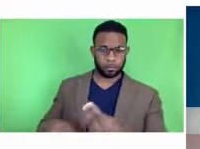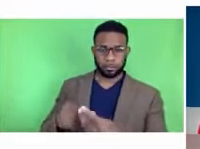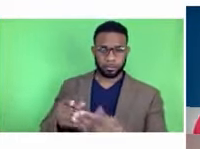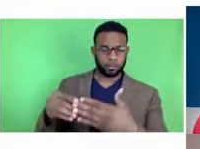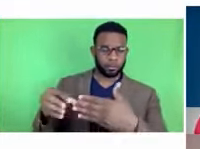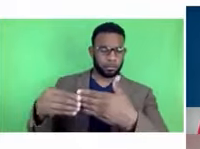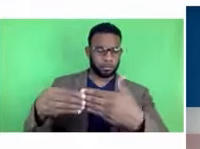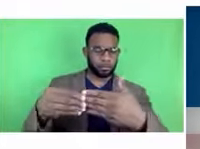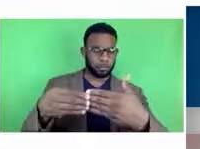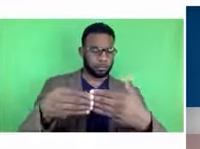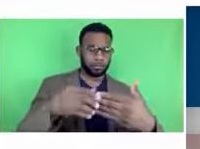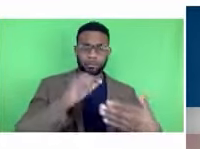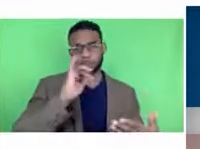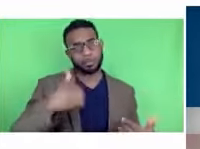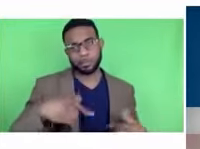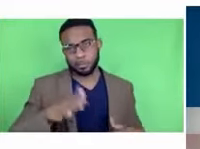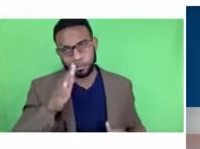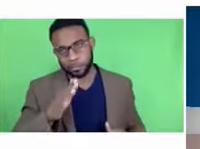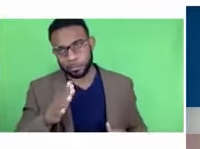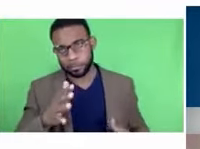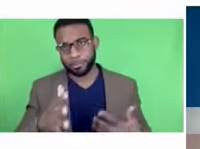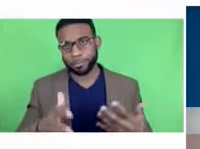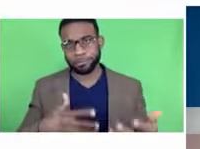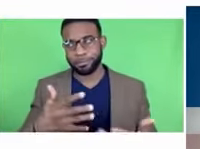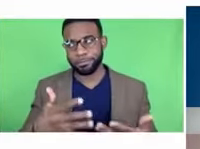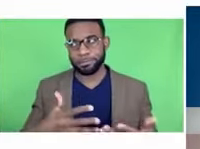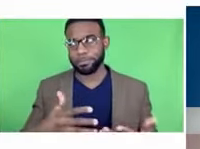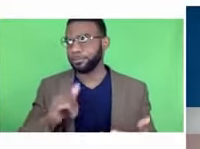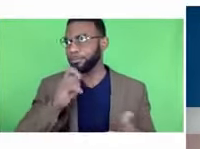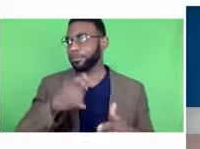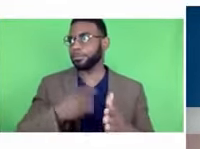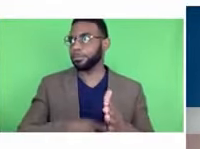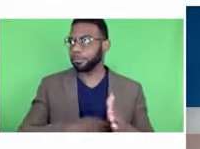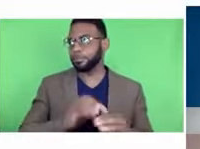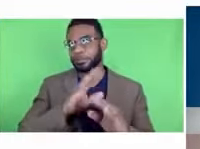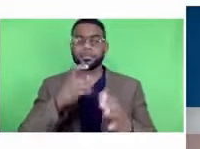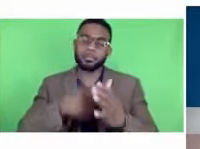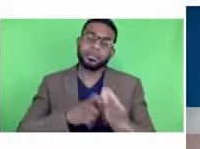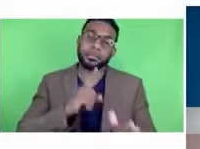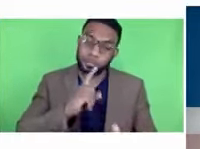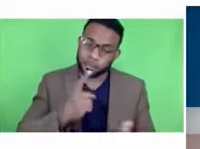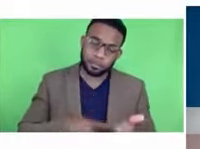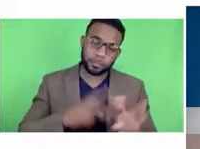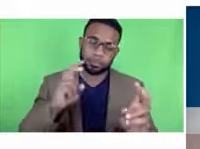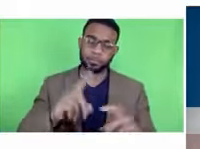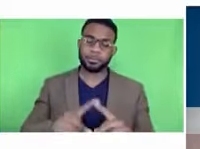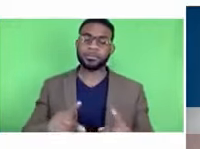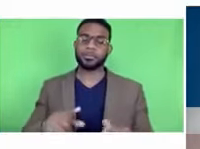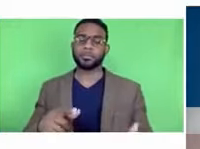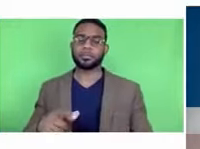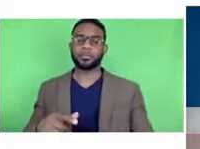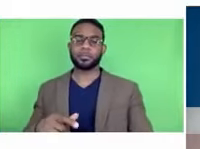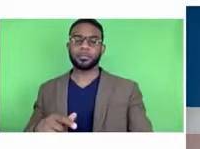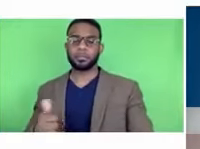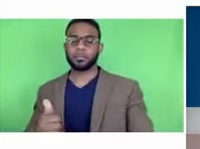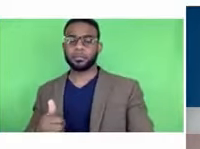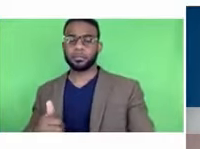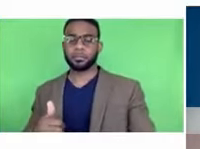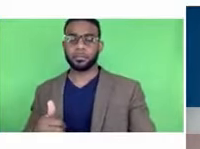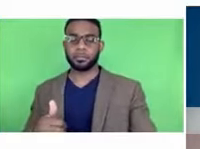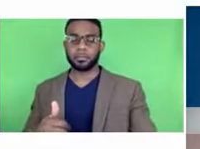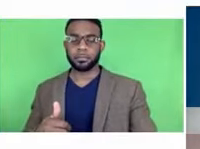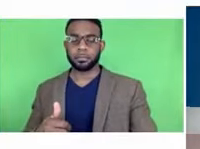not that we would, not that cost, and obviously cost is sometimes an issue, but the majority of the,